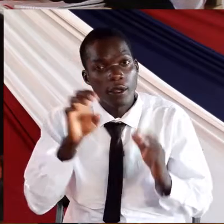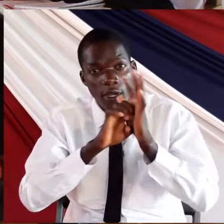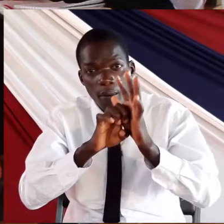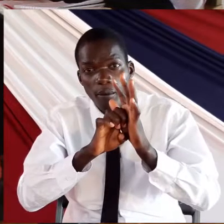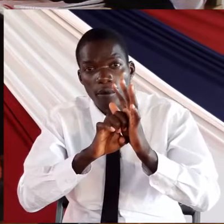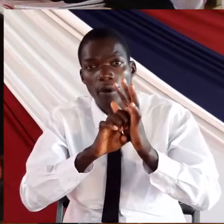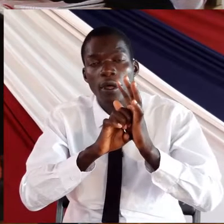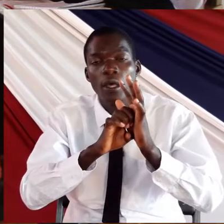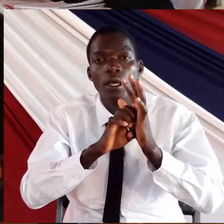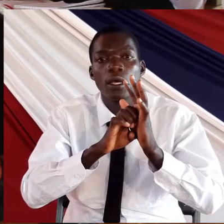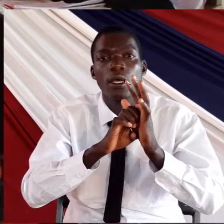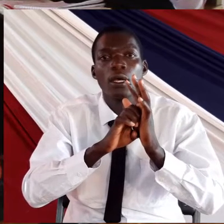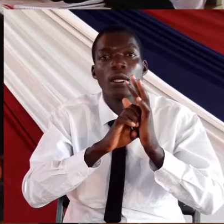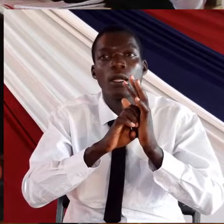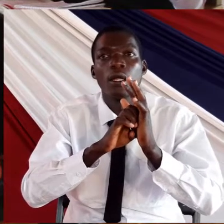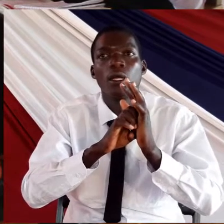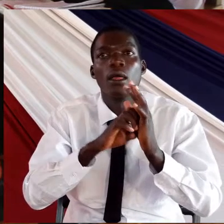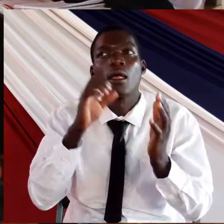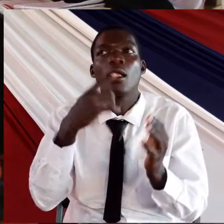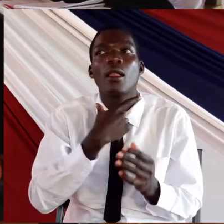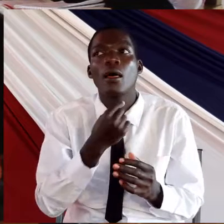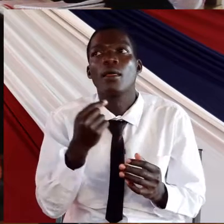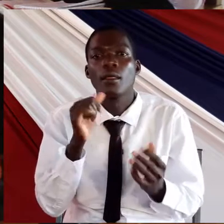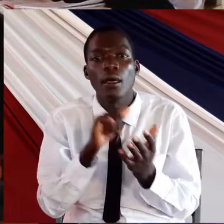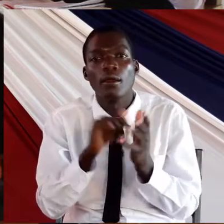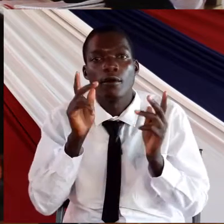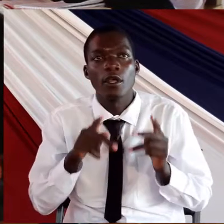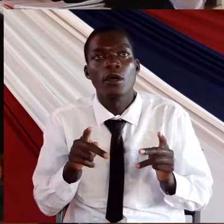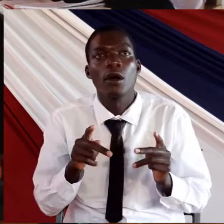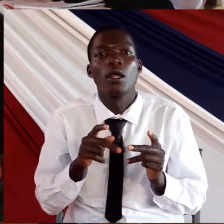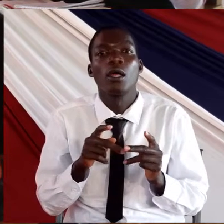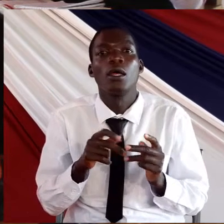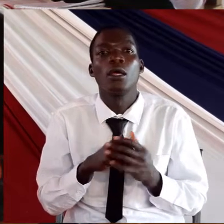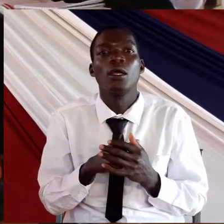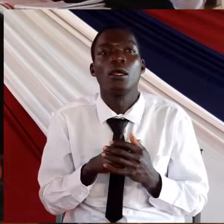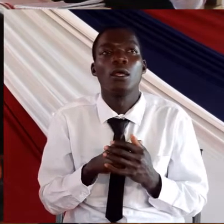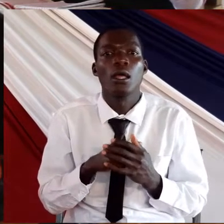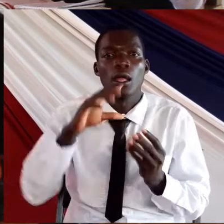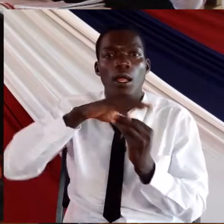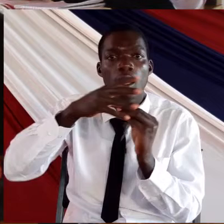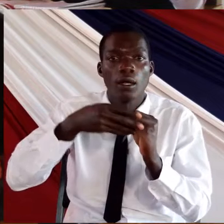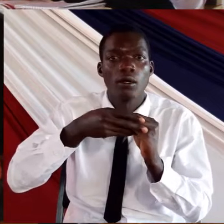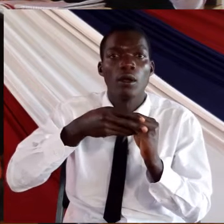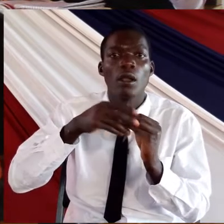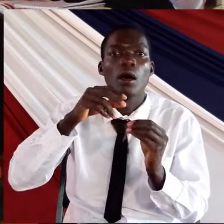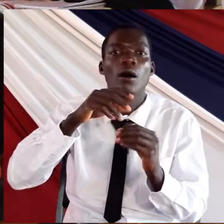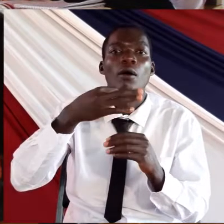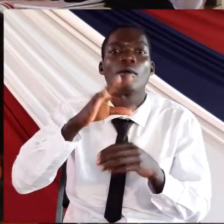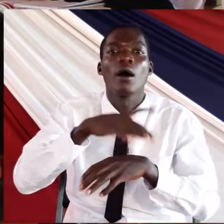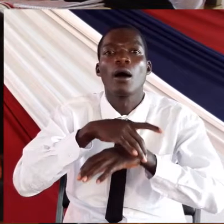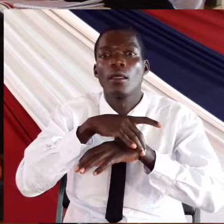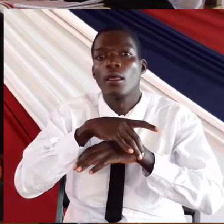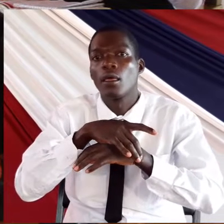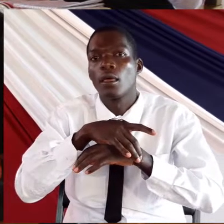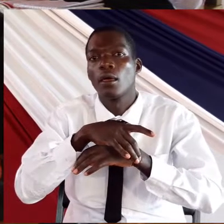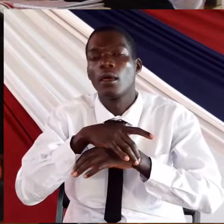one contained in this text, Myths from Mesopotamia, Creation and the Flood,